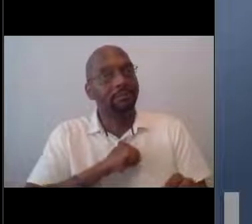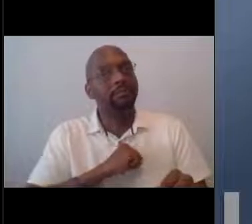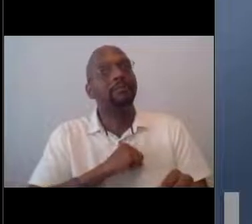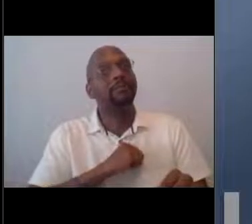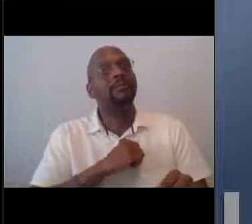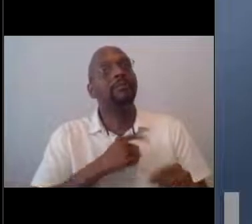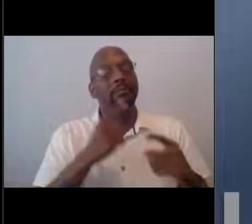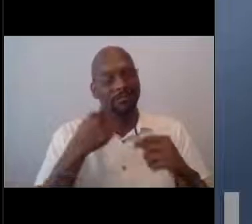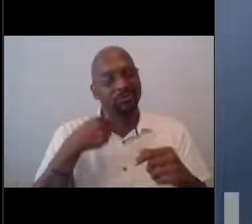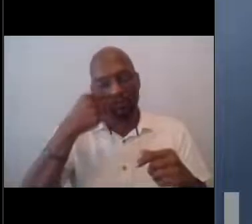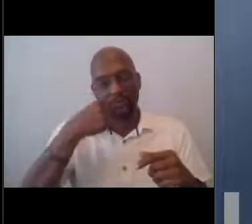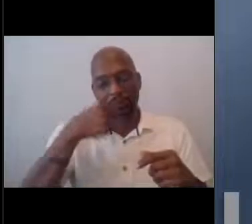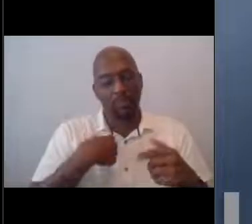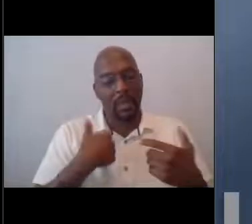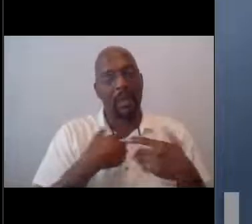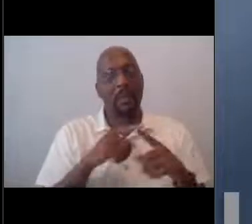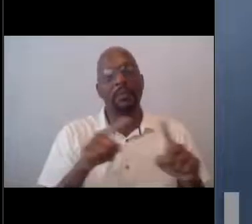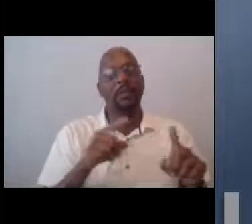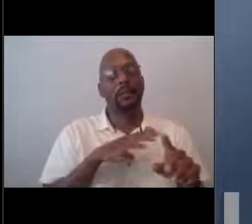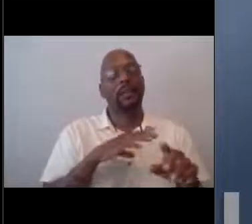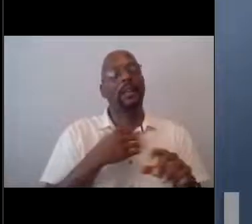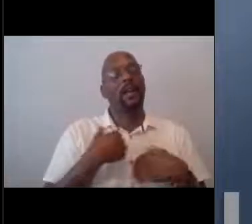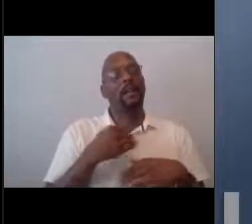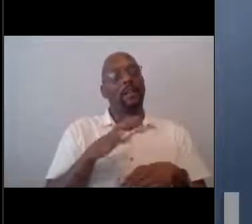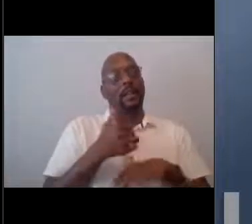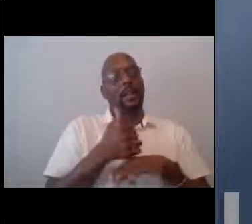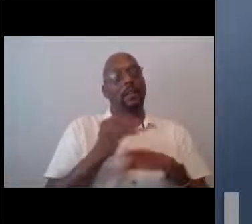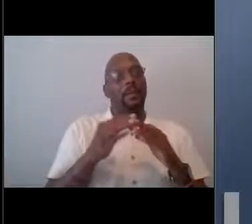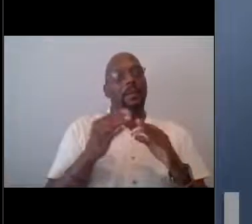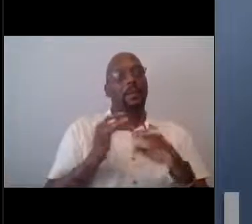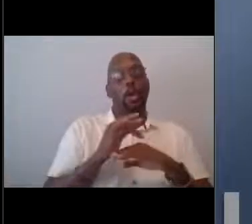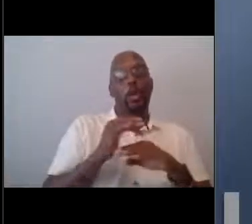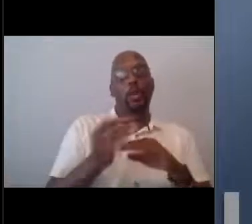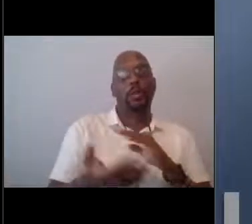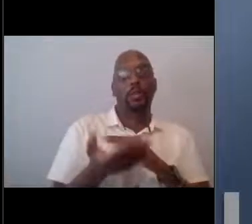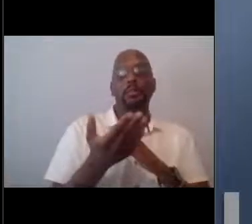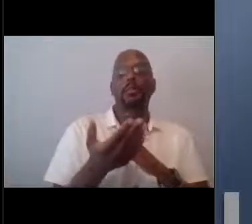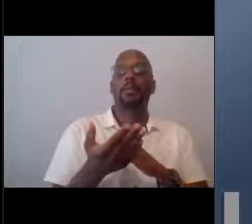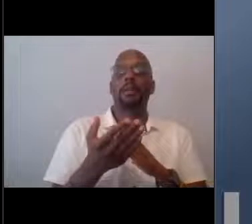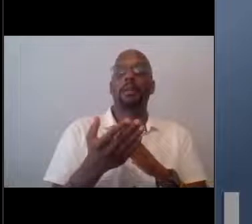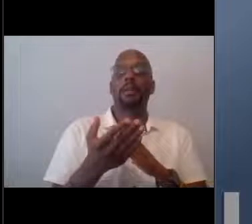RTPA meeting earlier this morning, and I wanted to share some of the highlights with all of you.